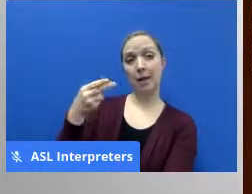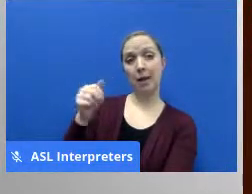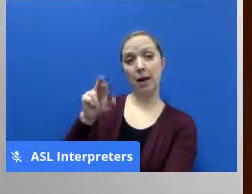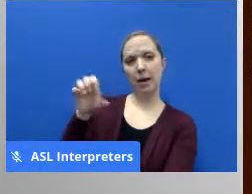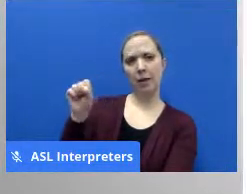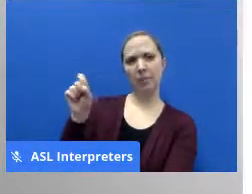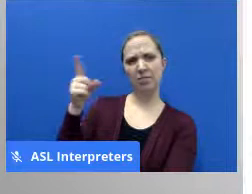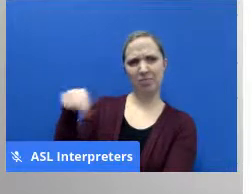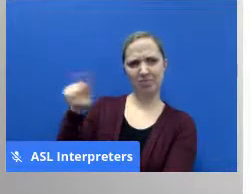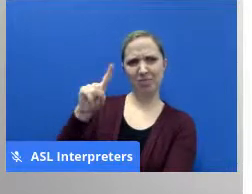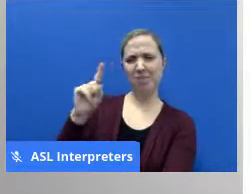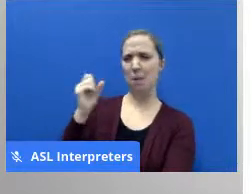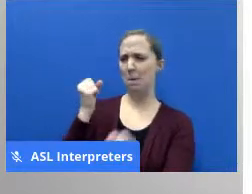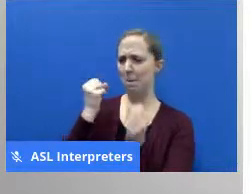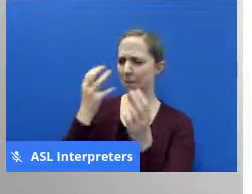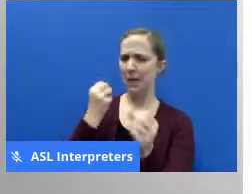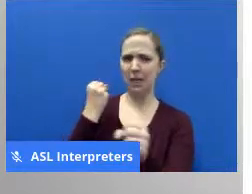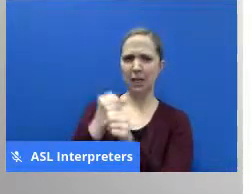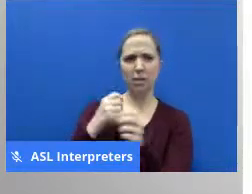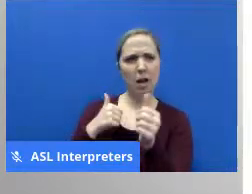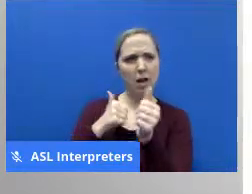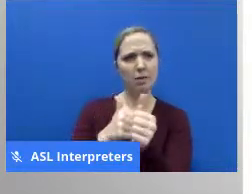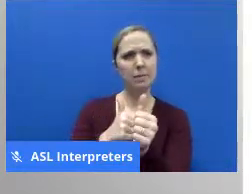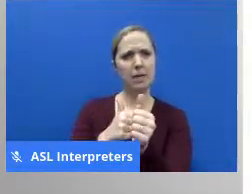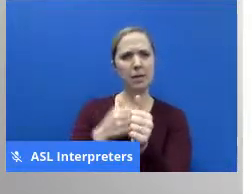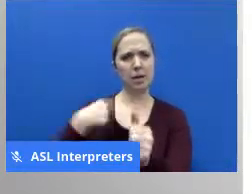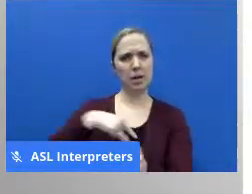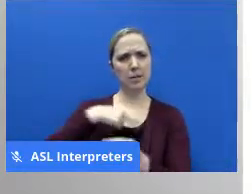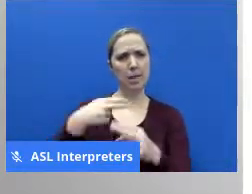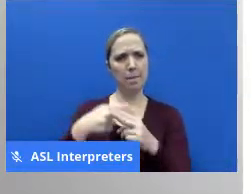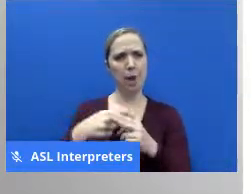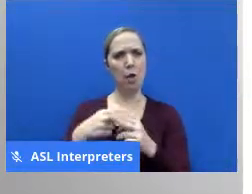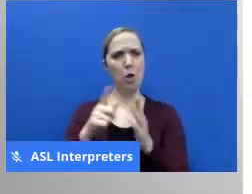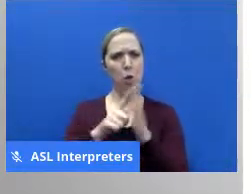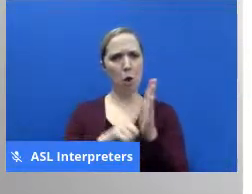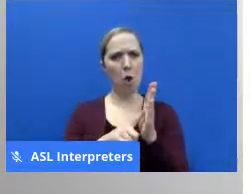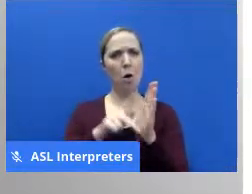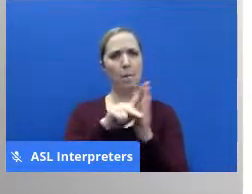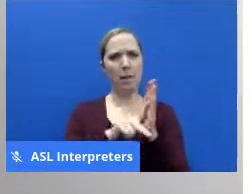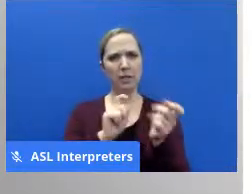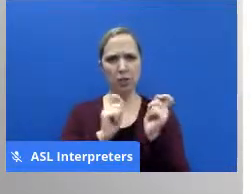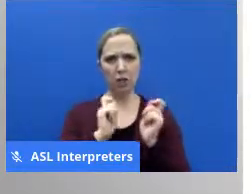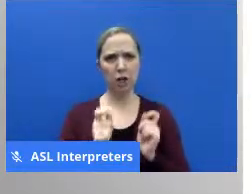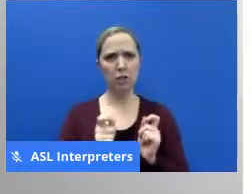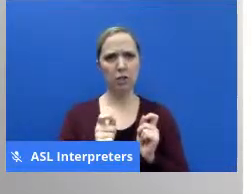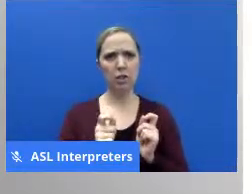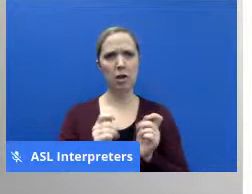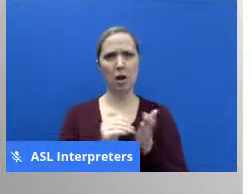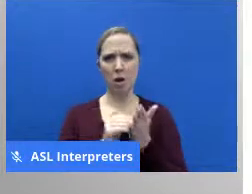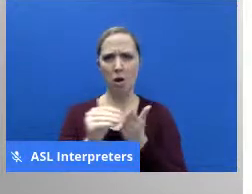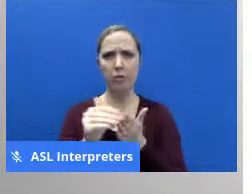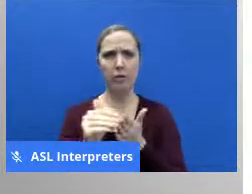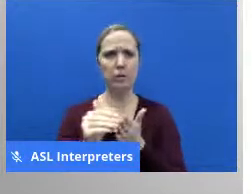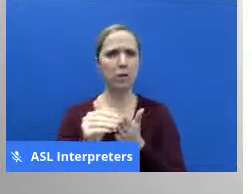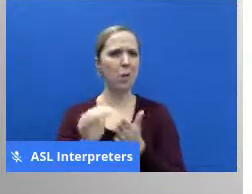policy changes to the law, I think, quite rapidly. I don't think that's been a problem.